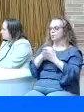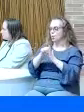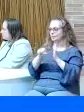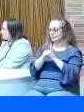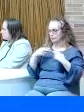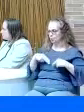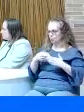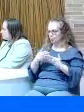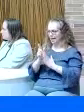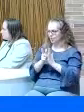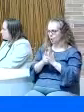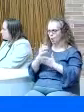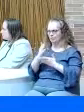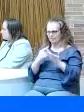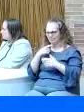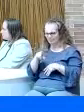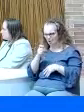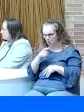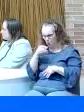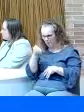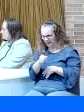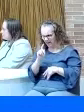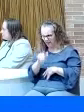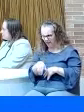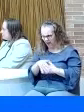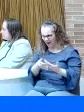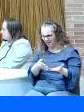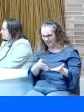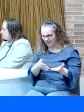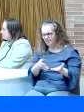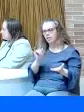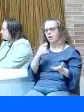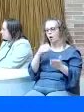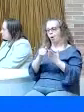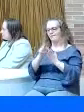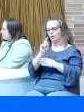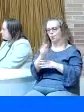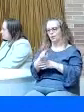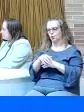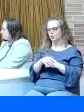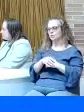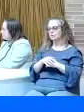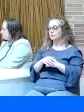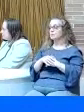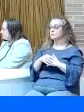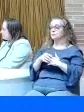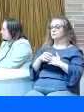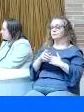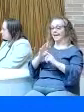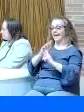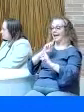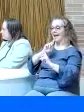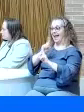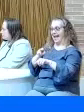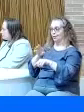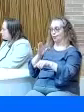will ask well who pays for this modification who's going to pay for this work under the New York State human rights law we answer that question with another question where are